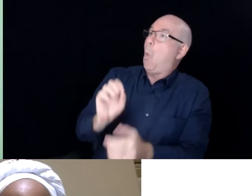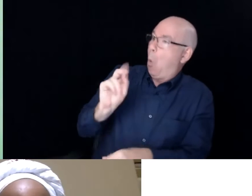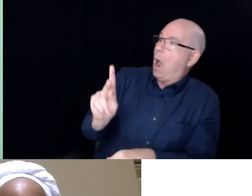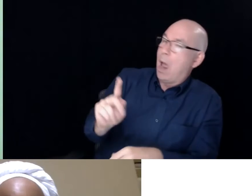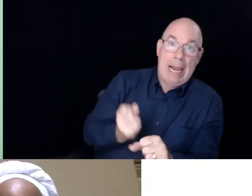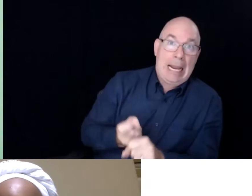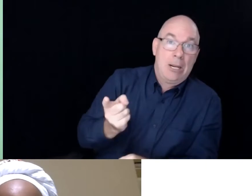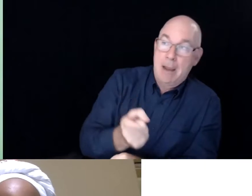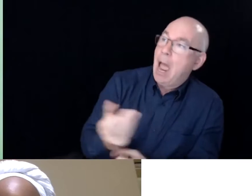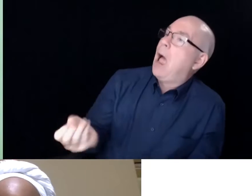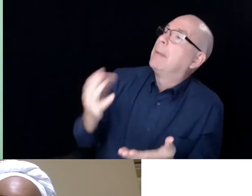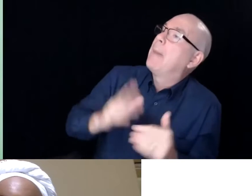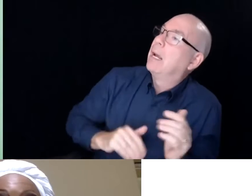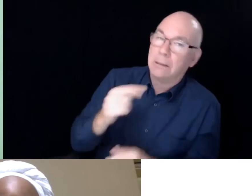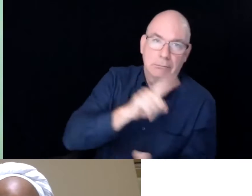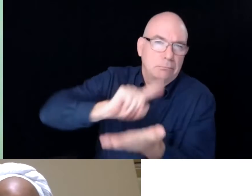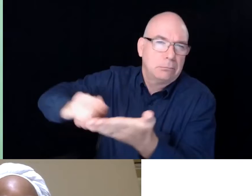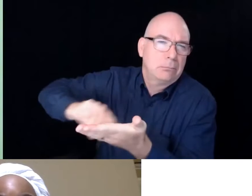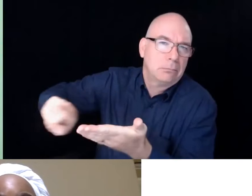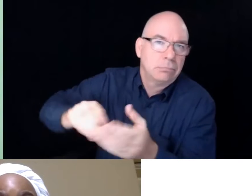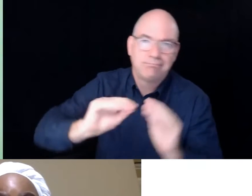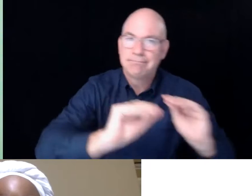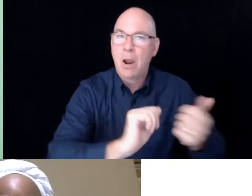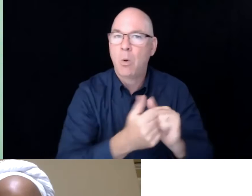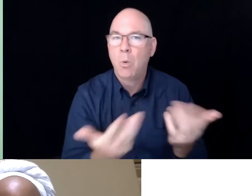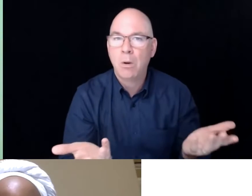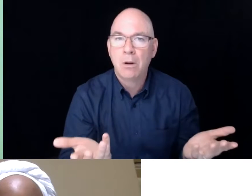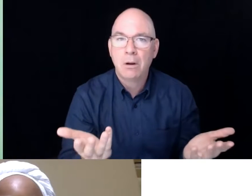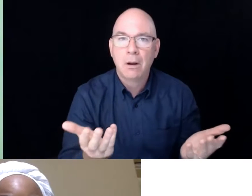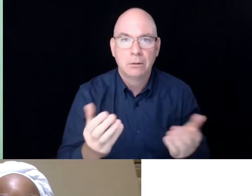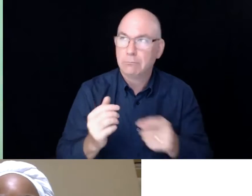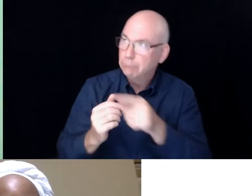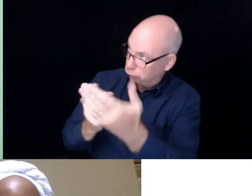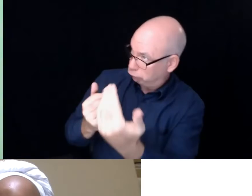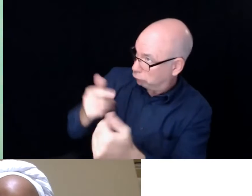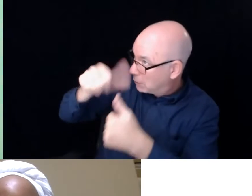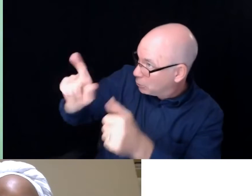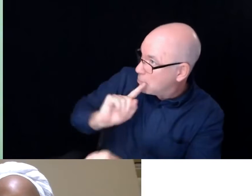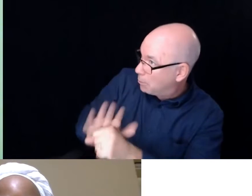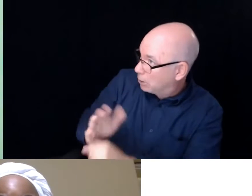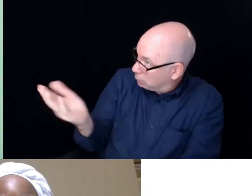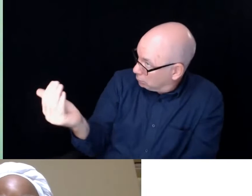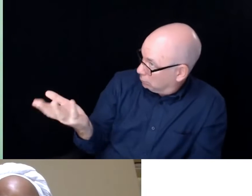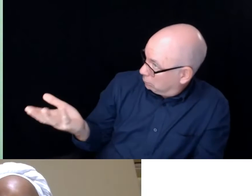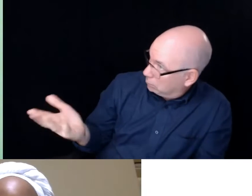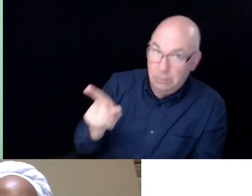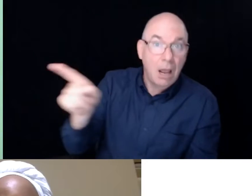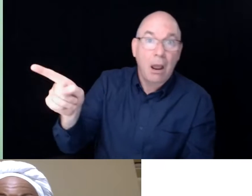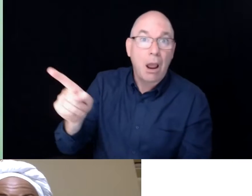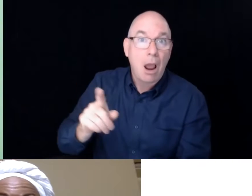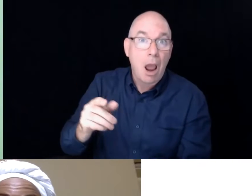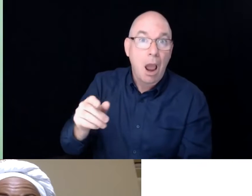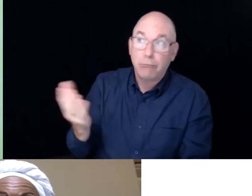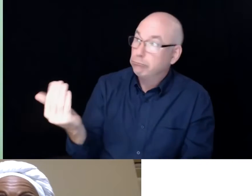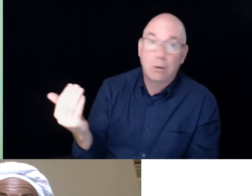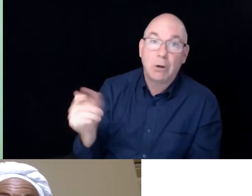you built? We're helping children to be able to do that, to be able to hold governments accountable, because if they don't hold governments accountable, the government will just assume these guys are